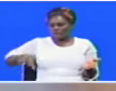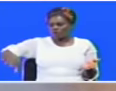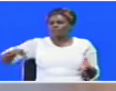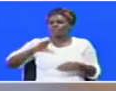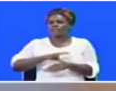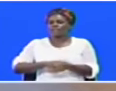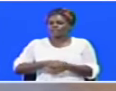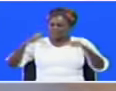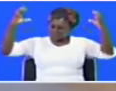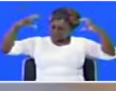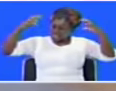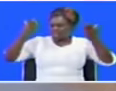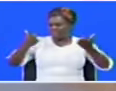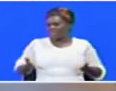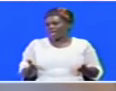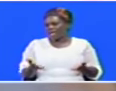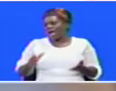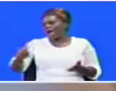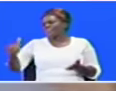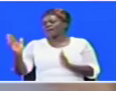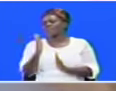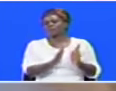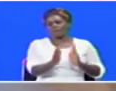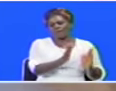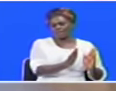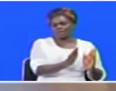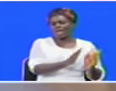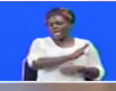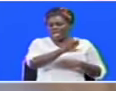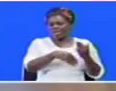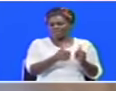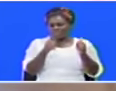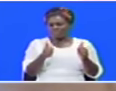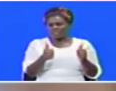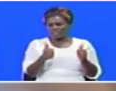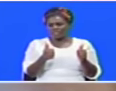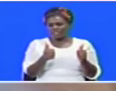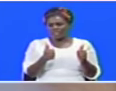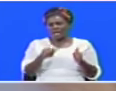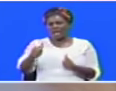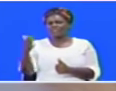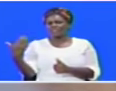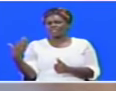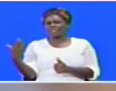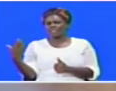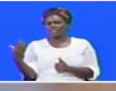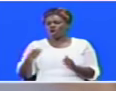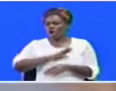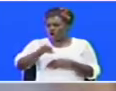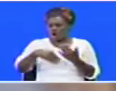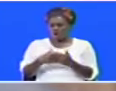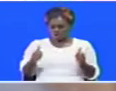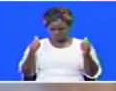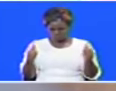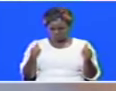receiving, the rains are here. In terms of other preparations, has everything been sorted? Actually, the other things were in place. We